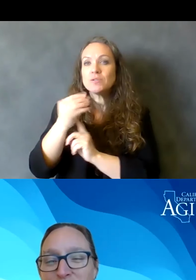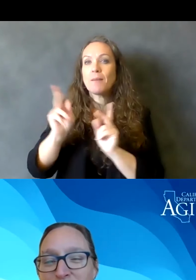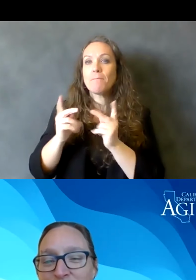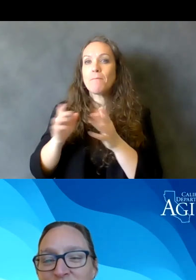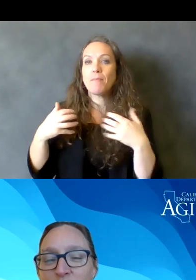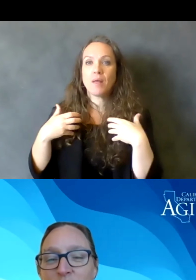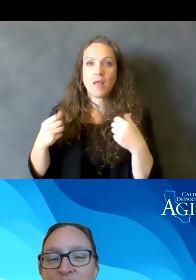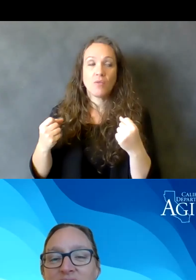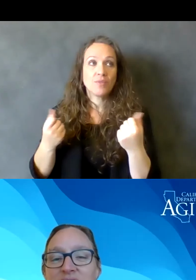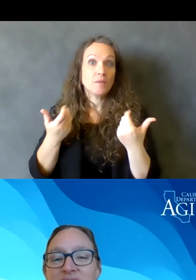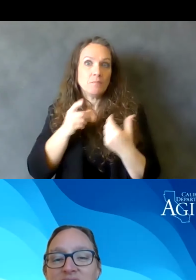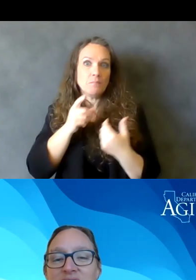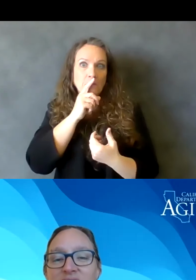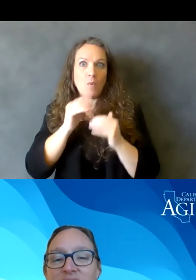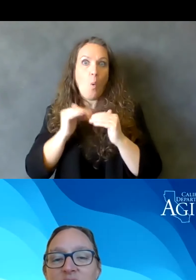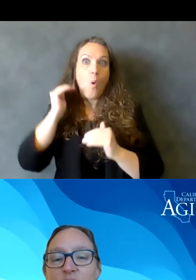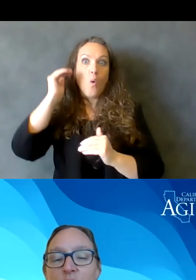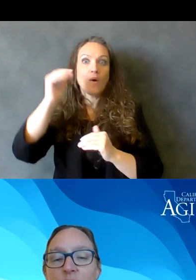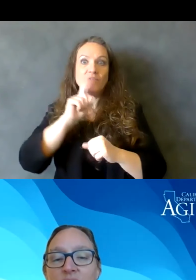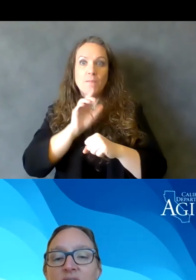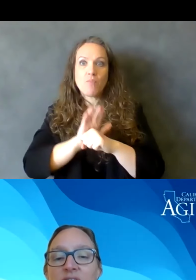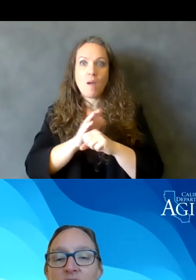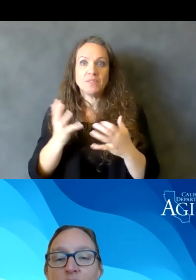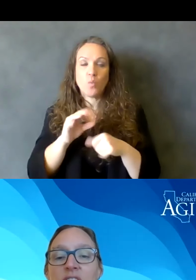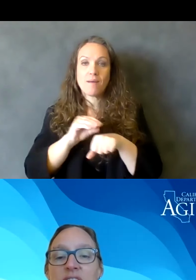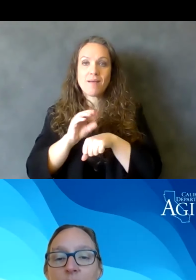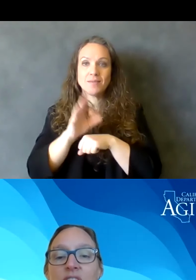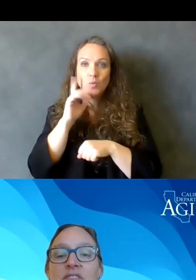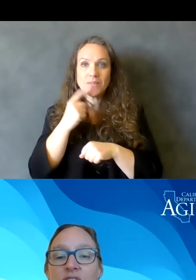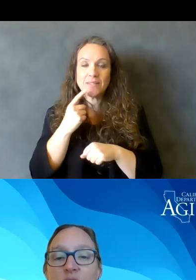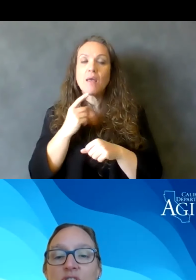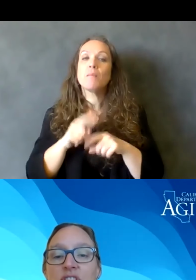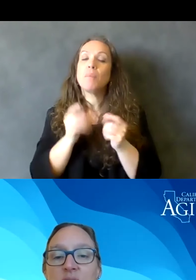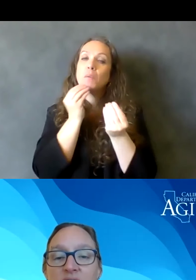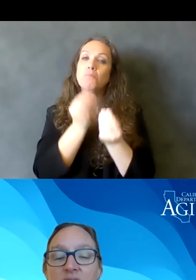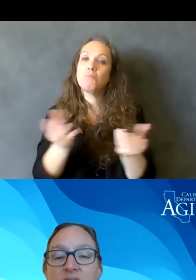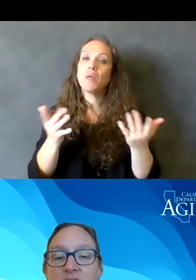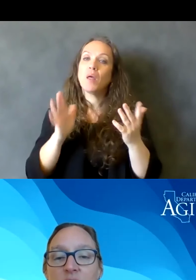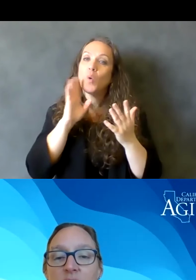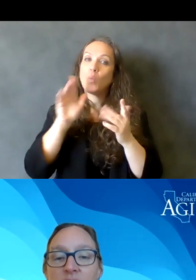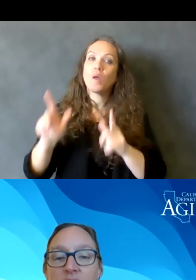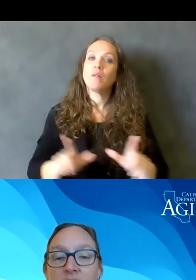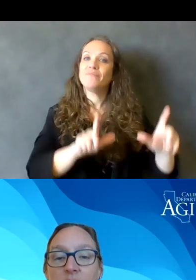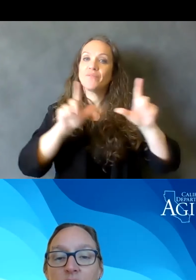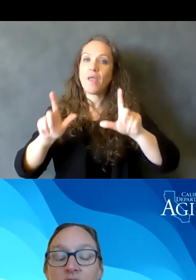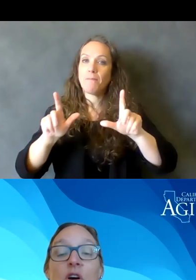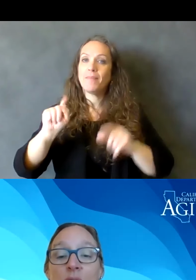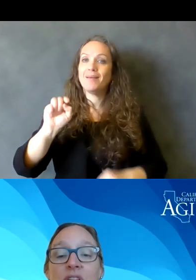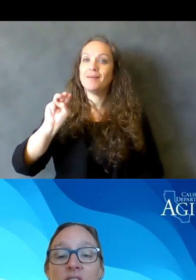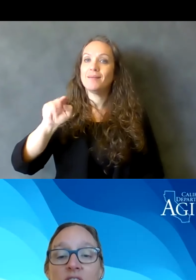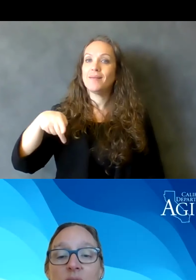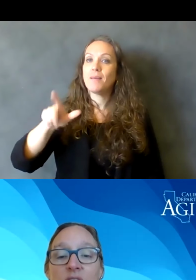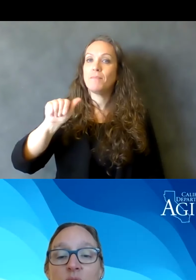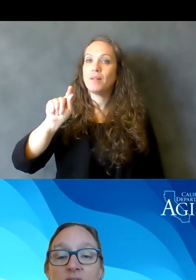want to overpromise what will be in this guidance, but it will be a framework and a template and resources to begin to